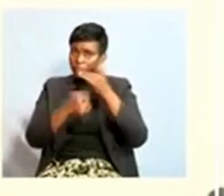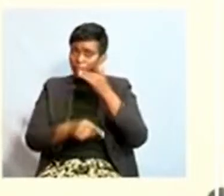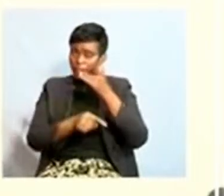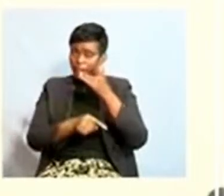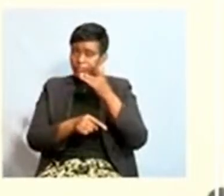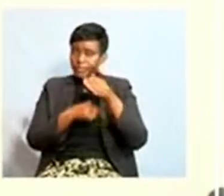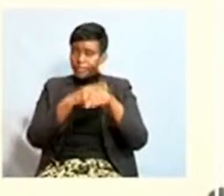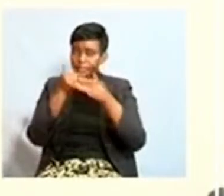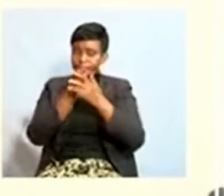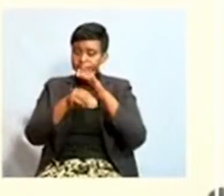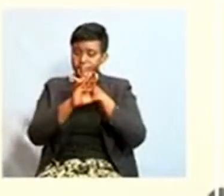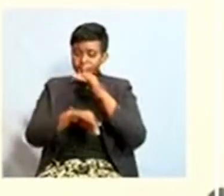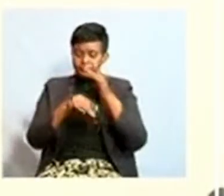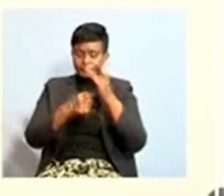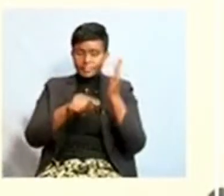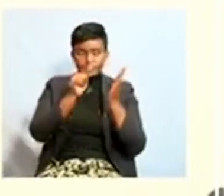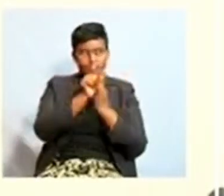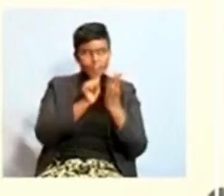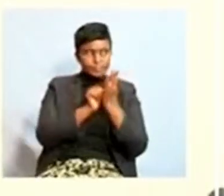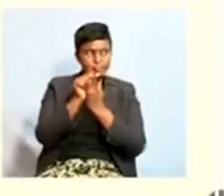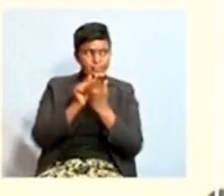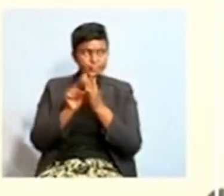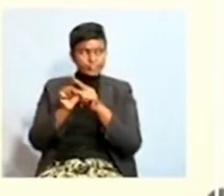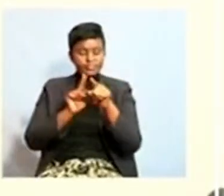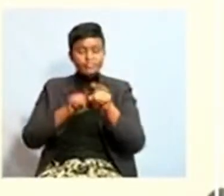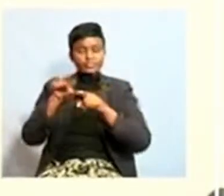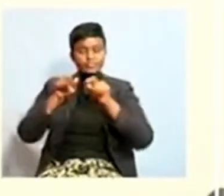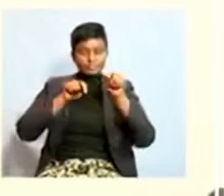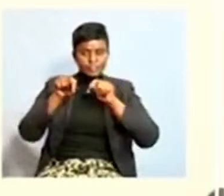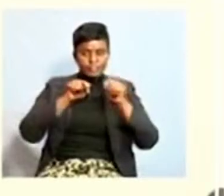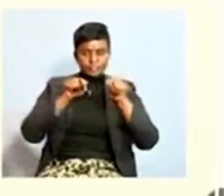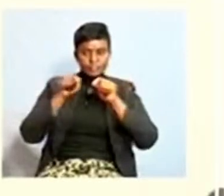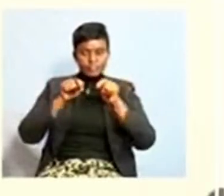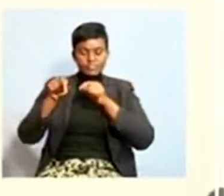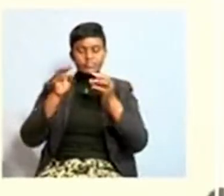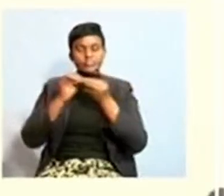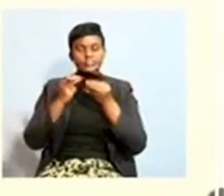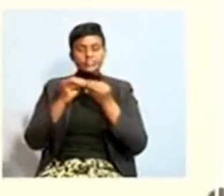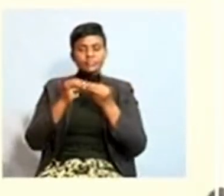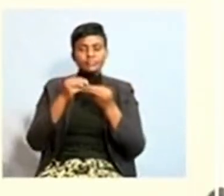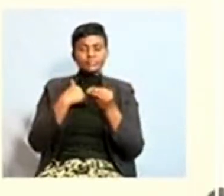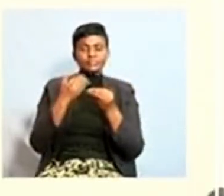of legislative and regulatory